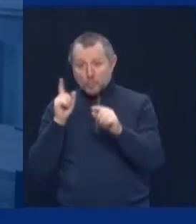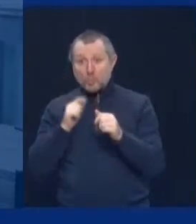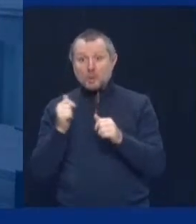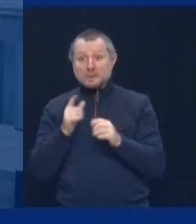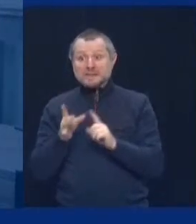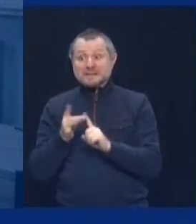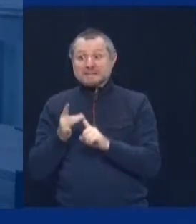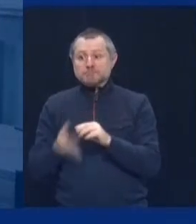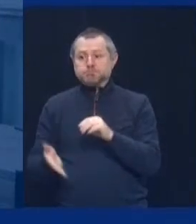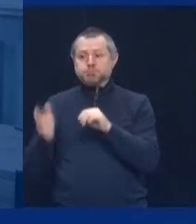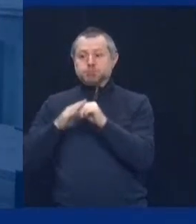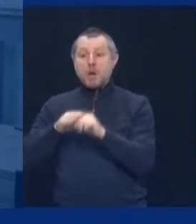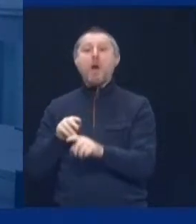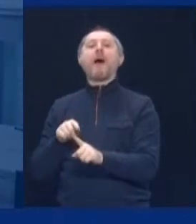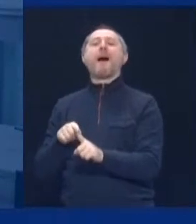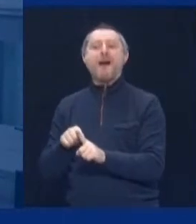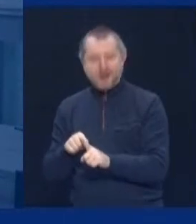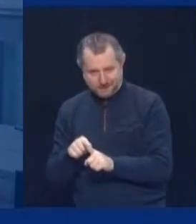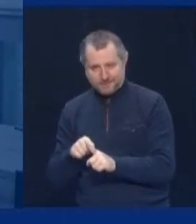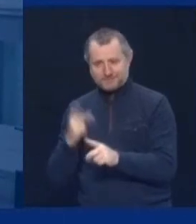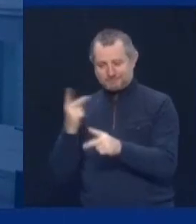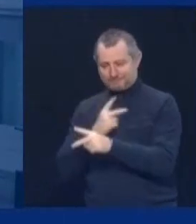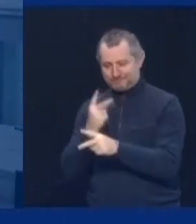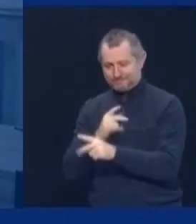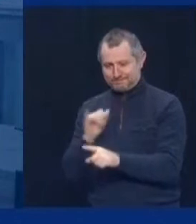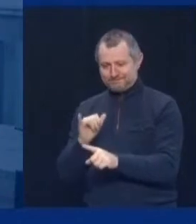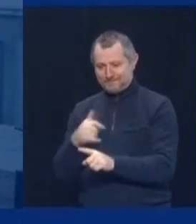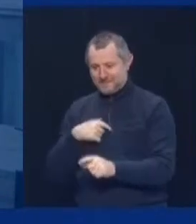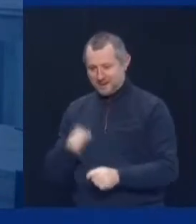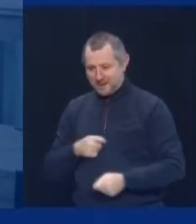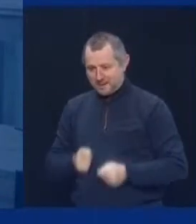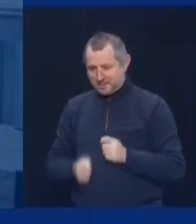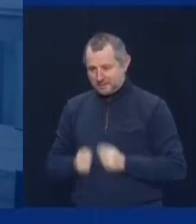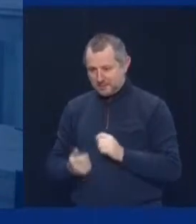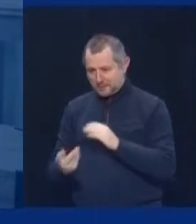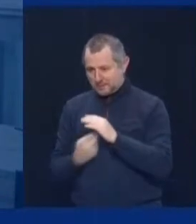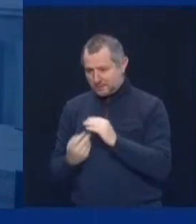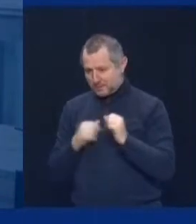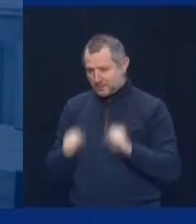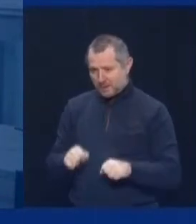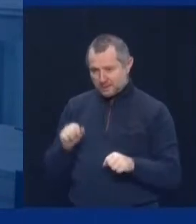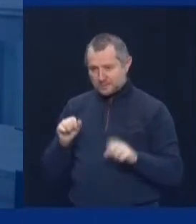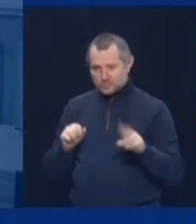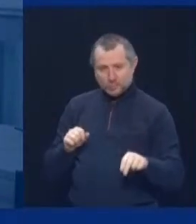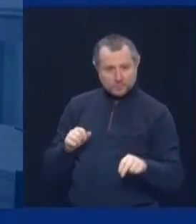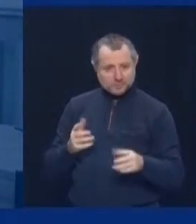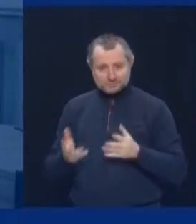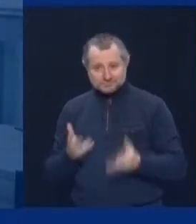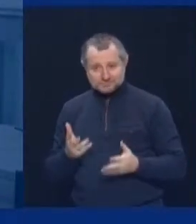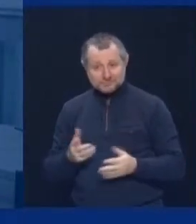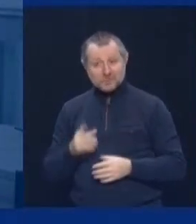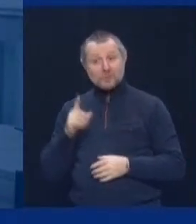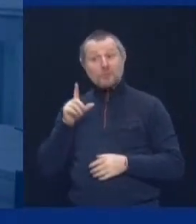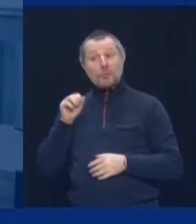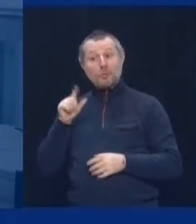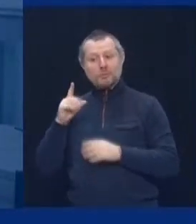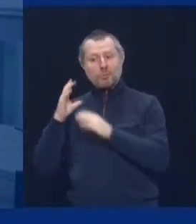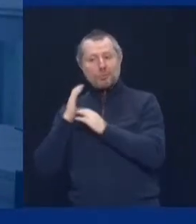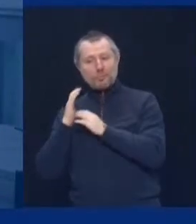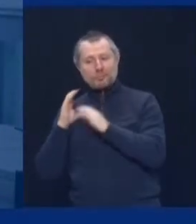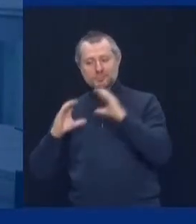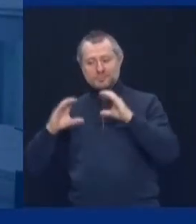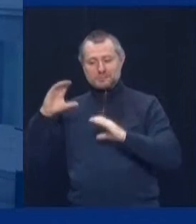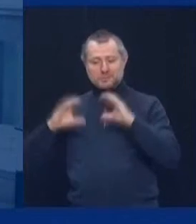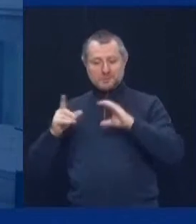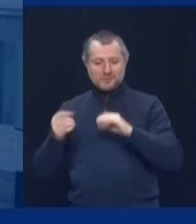it out, and make sure you can manage that, and make sure you can load balance. They need